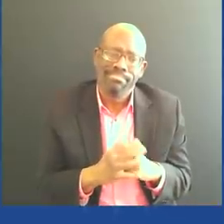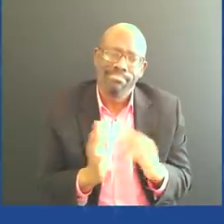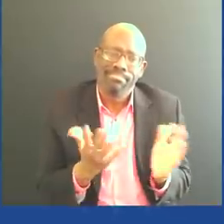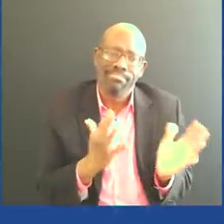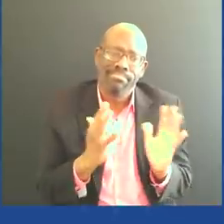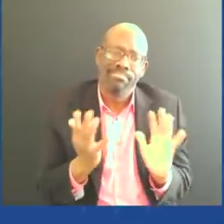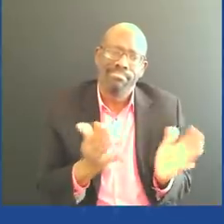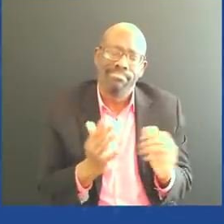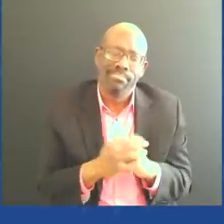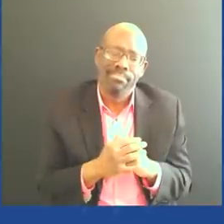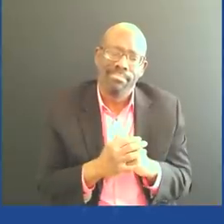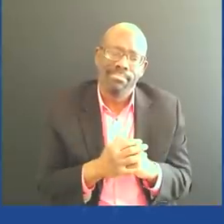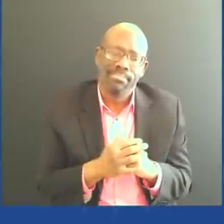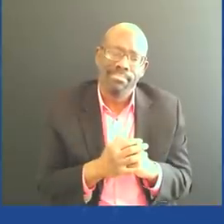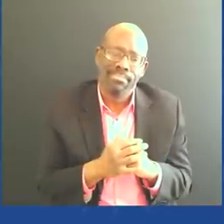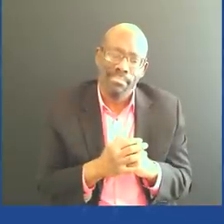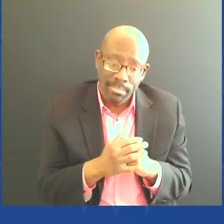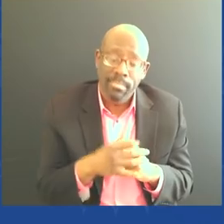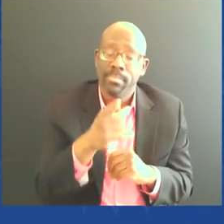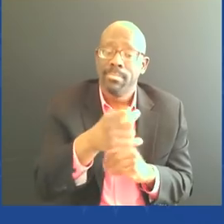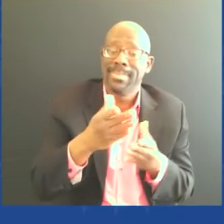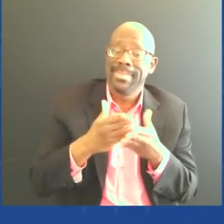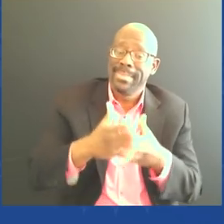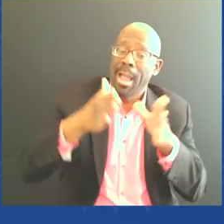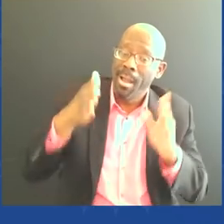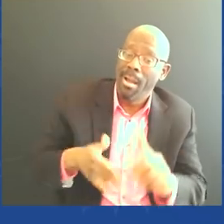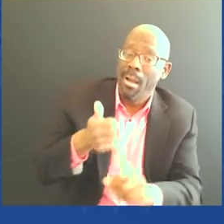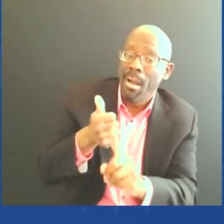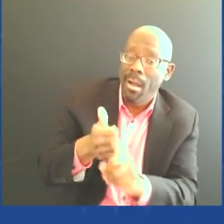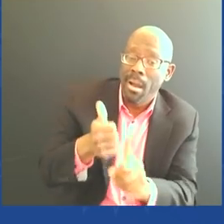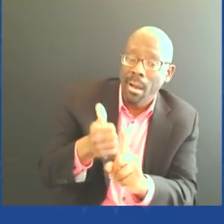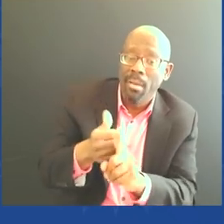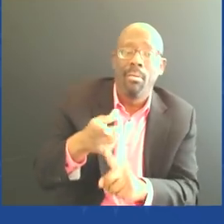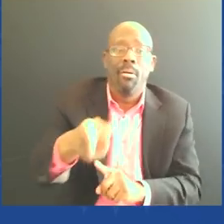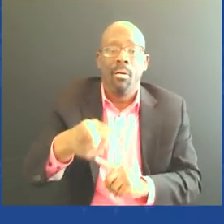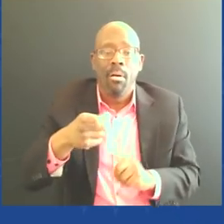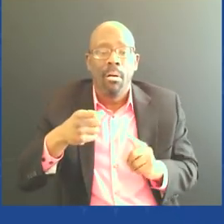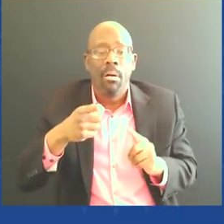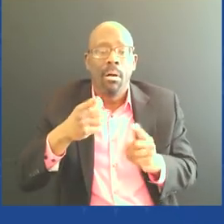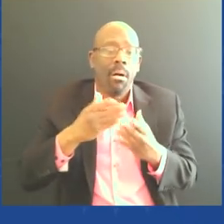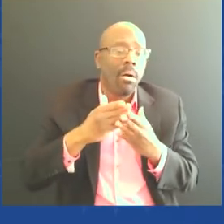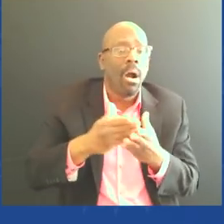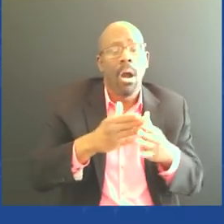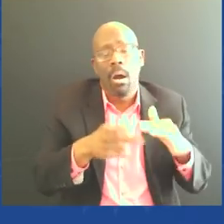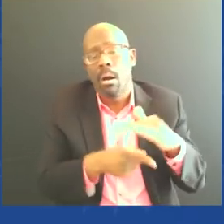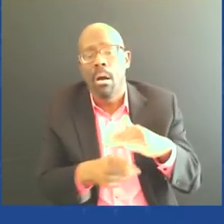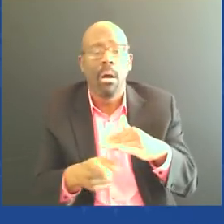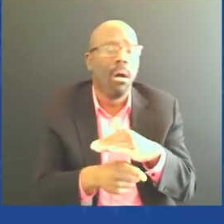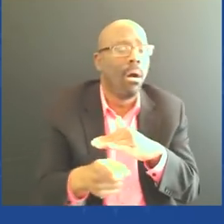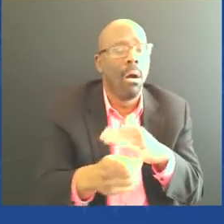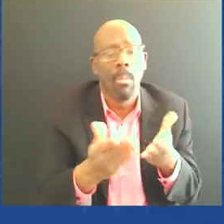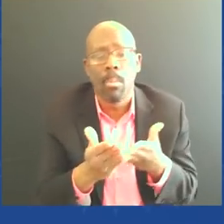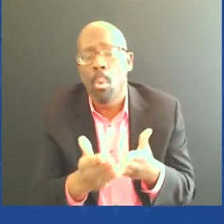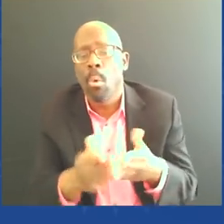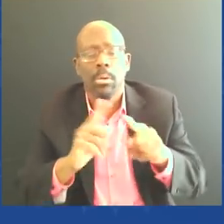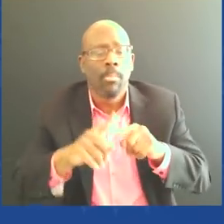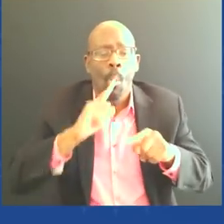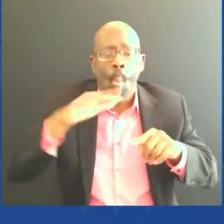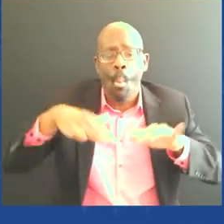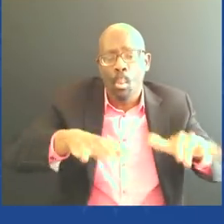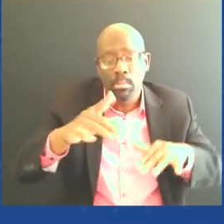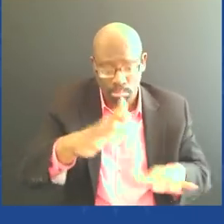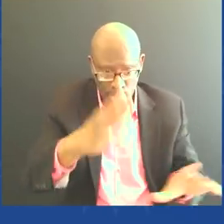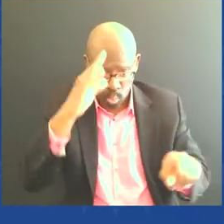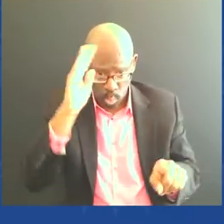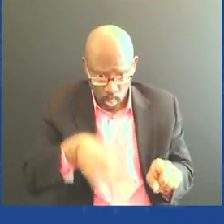Sailors, as you venture to new waters, know that the families who remain ashore will not be